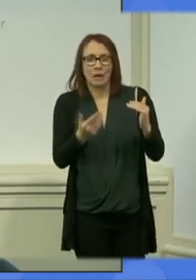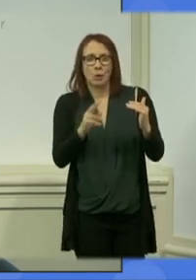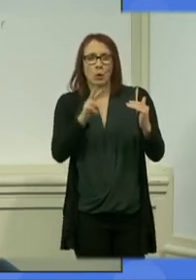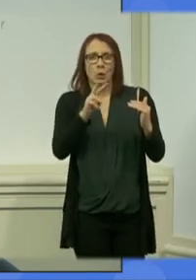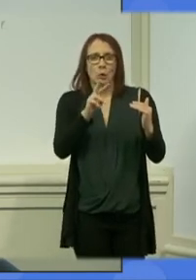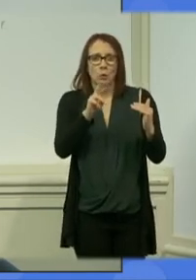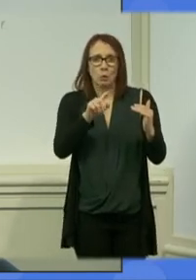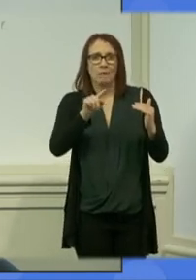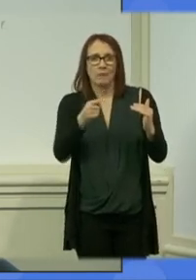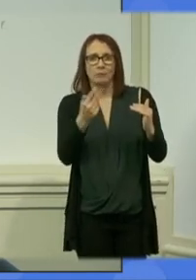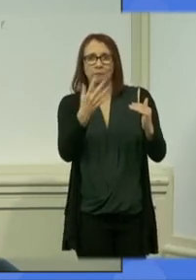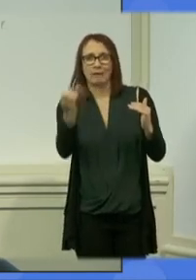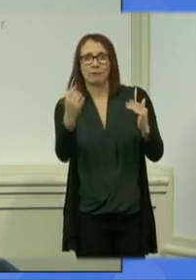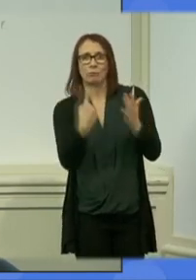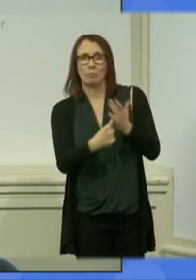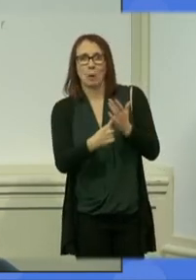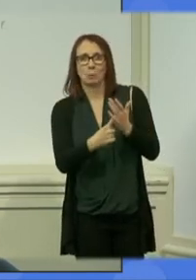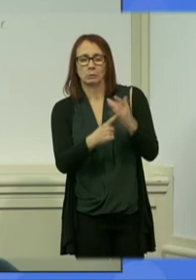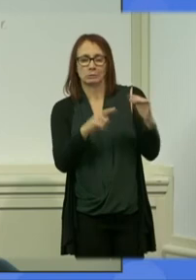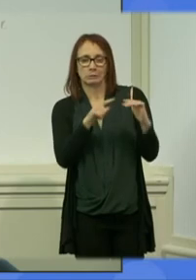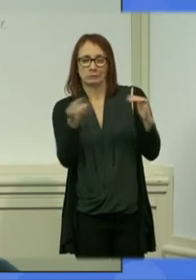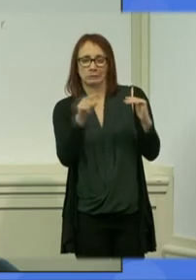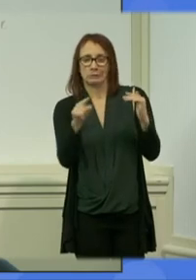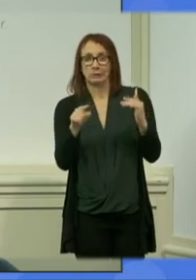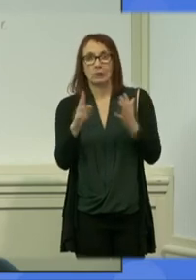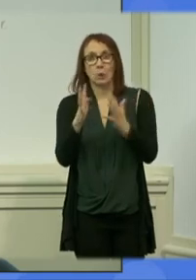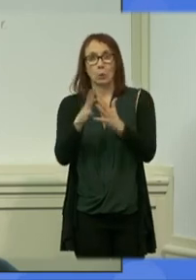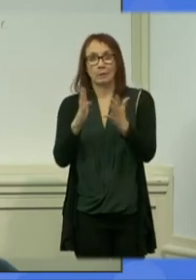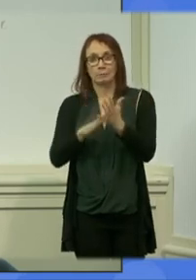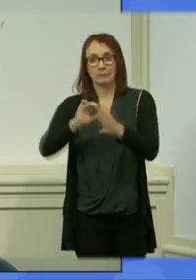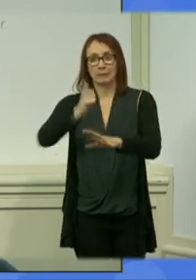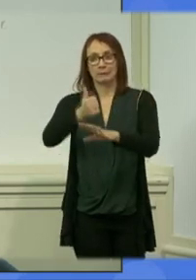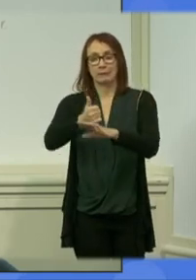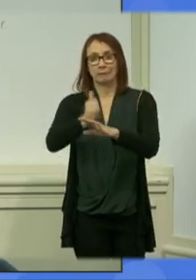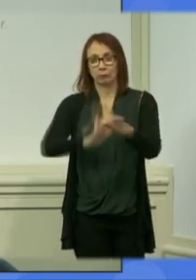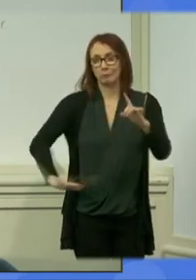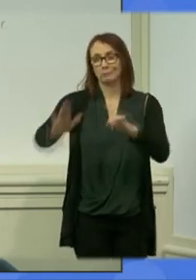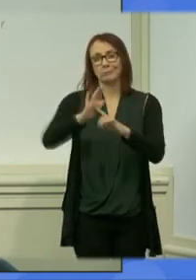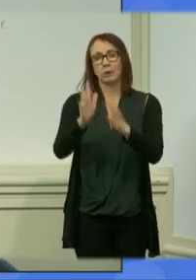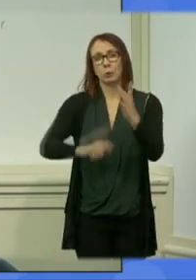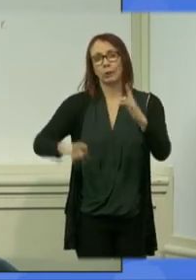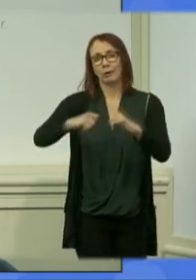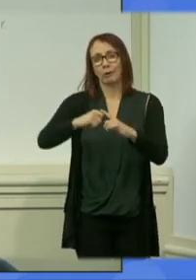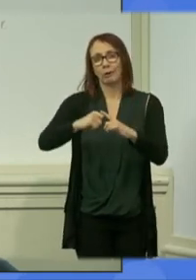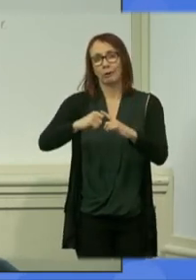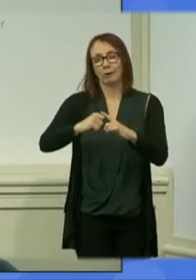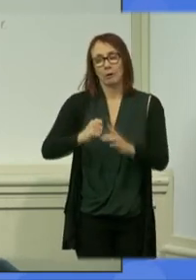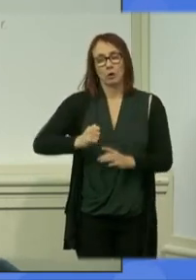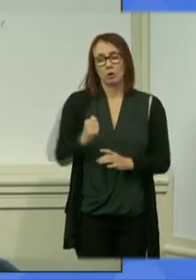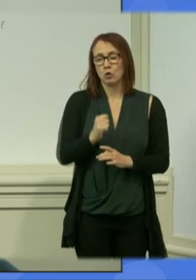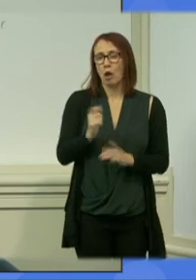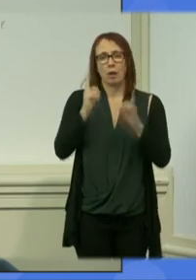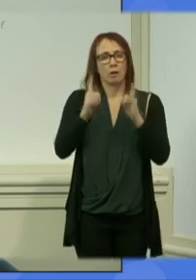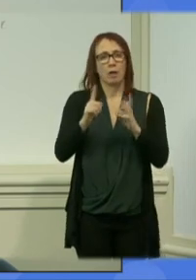£12,500. That's how much we've got. That personal allowance is set by Westminster for the whole of the UK. So Scotland can only tax beyond